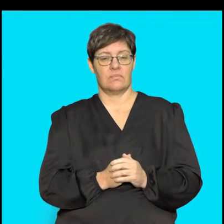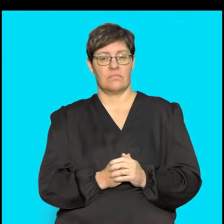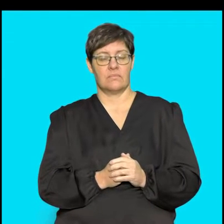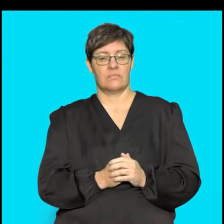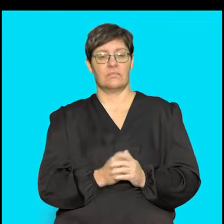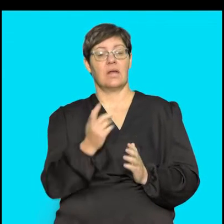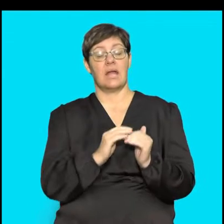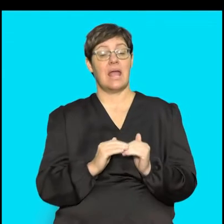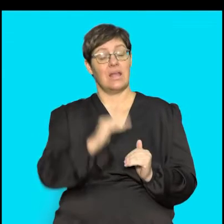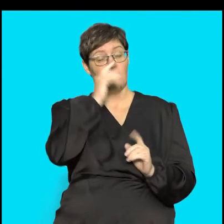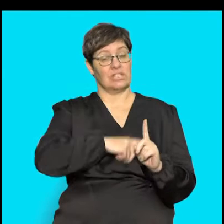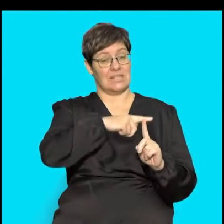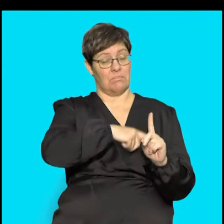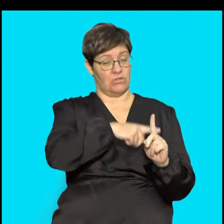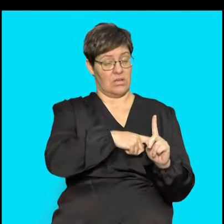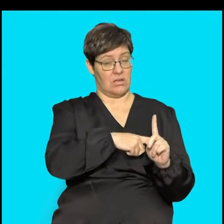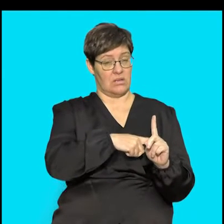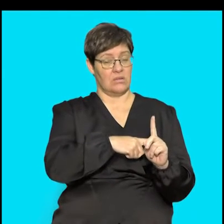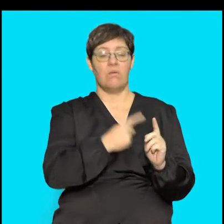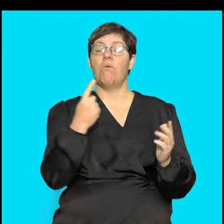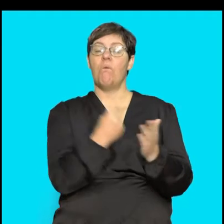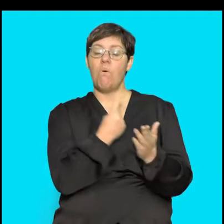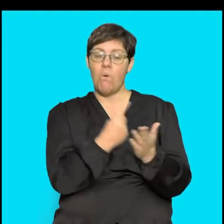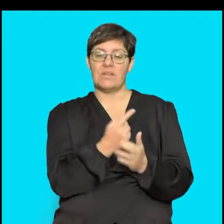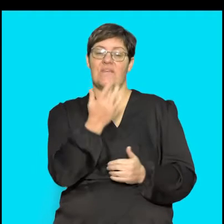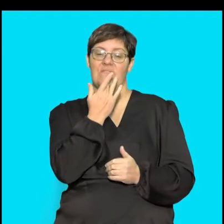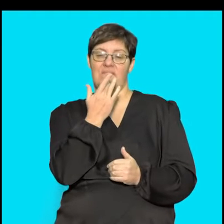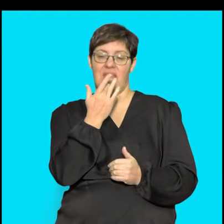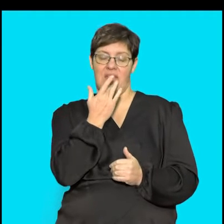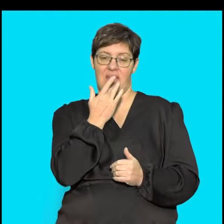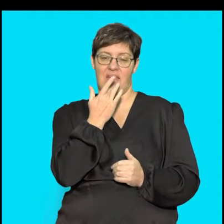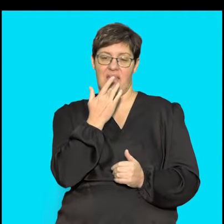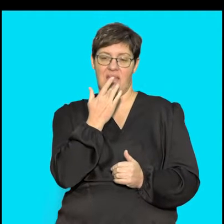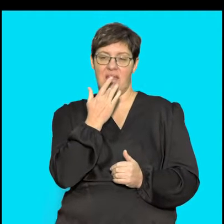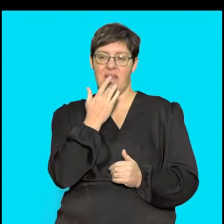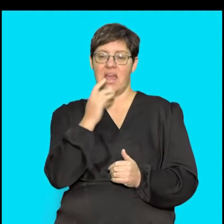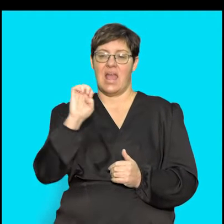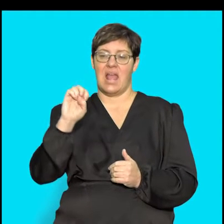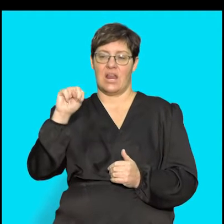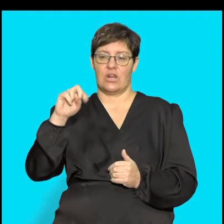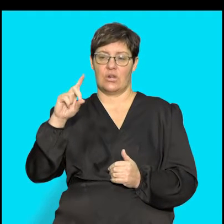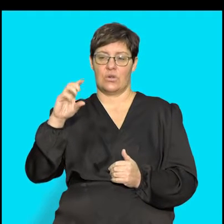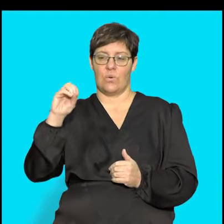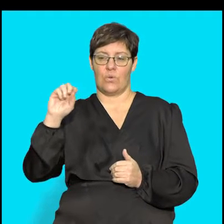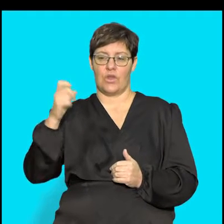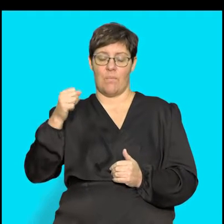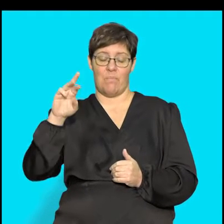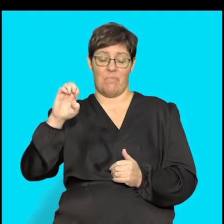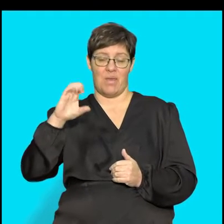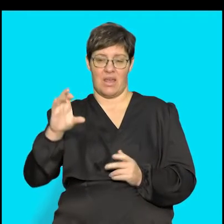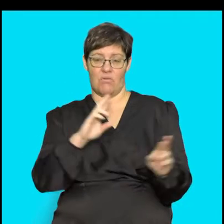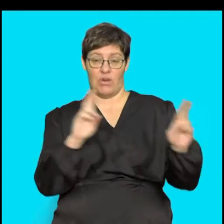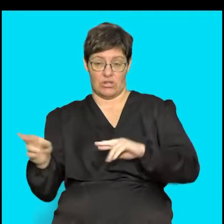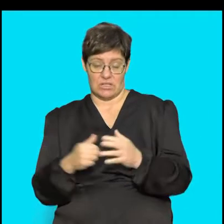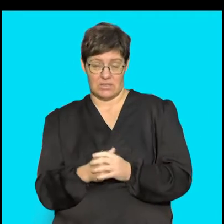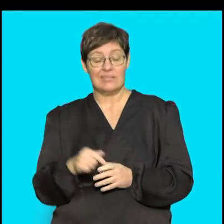Right, an increase in temperature always favors the endothermic reaction. The